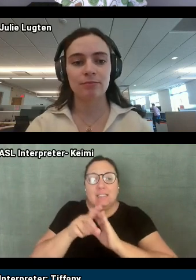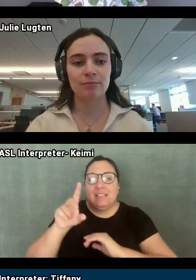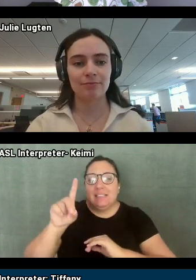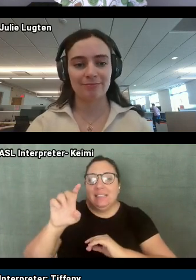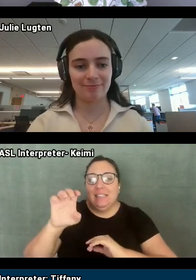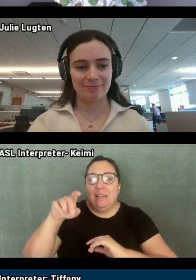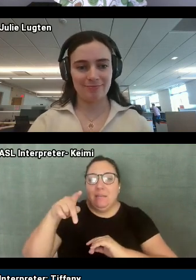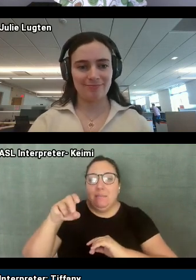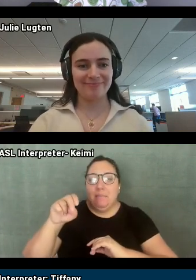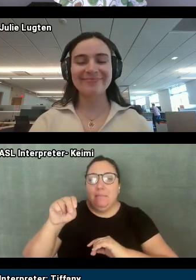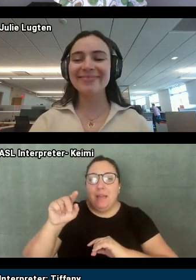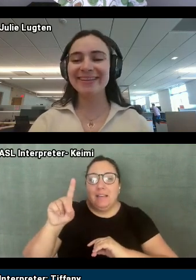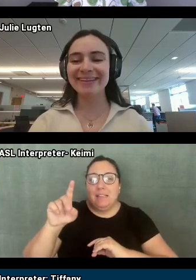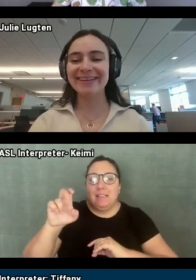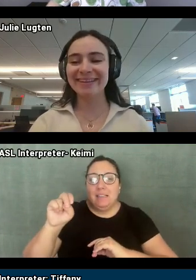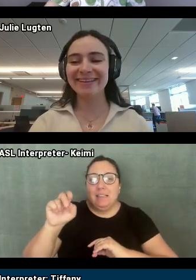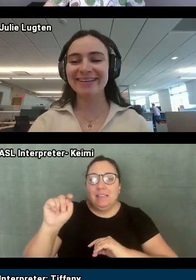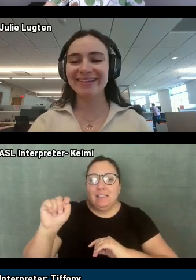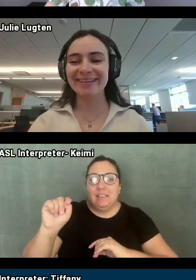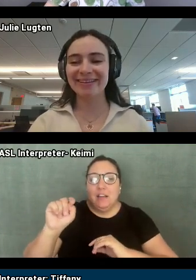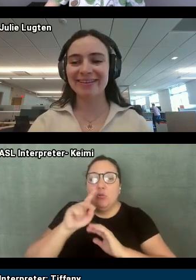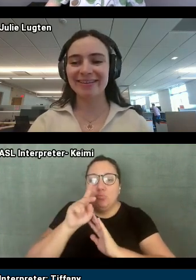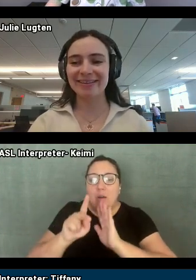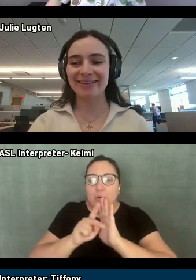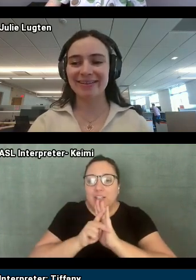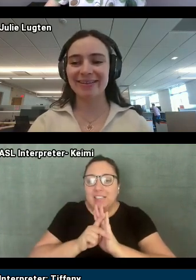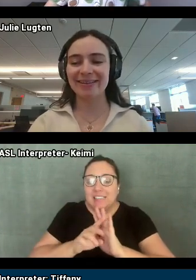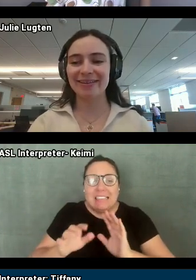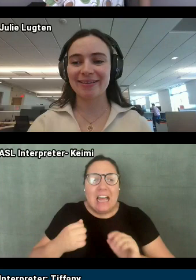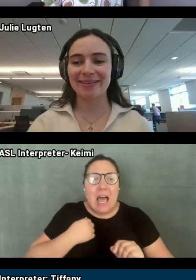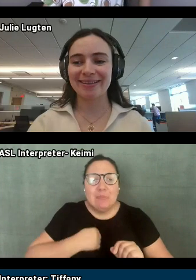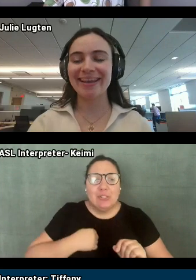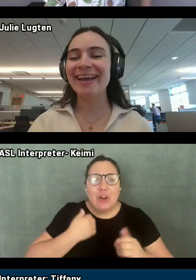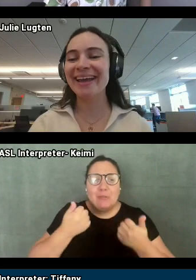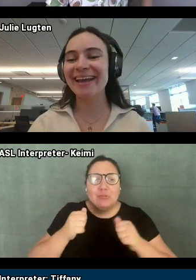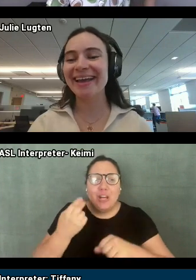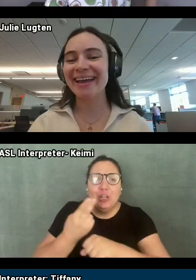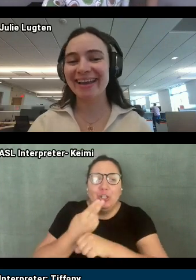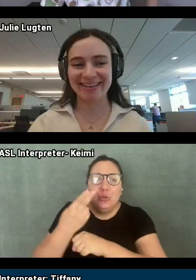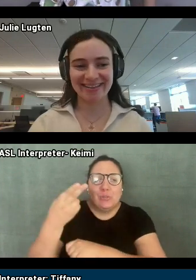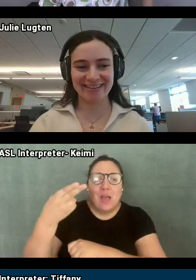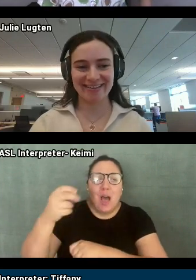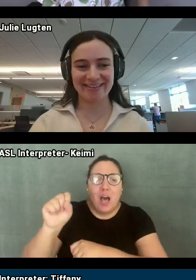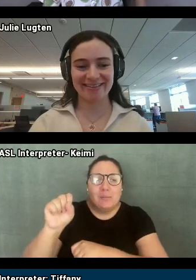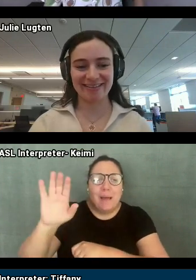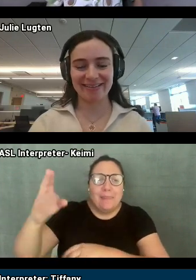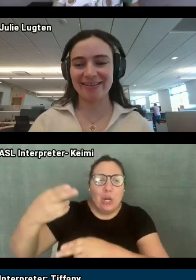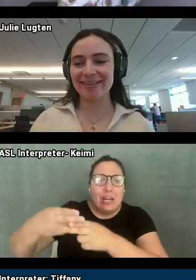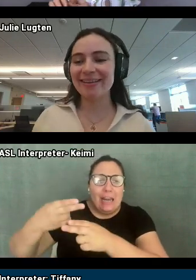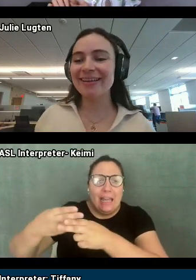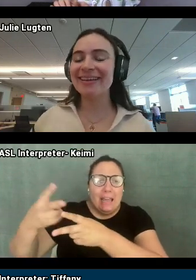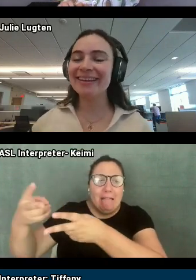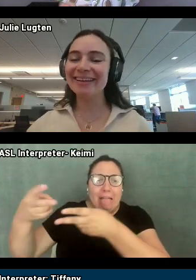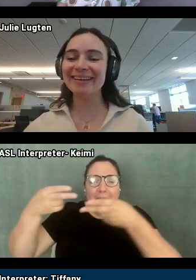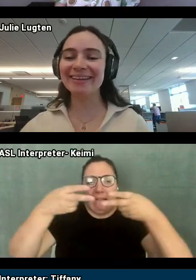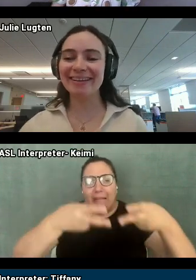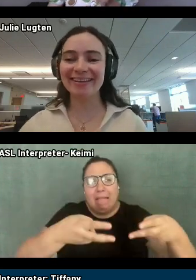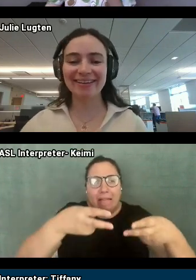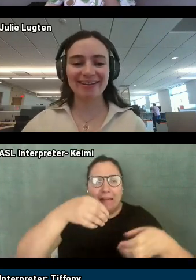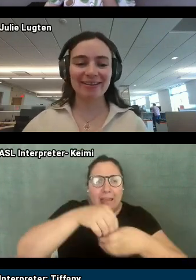Oh, yeah, okay. I'm trying to use the HubSpot names in my slides, what it's going to show up under in your